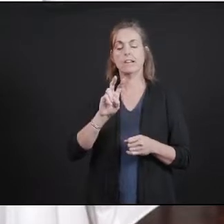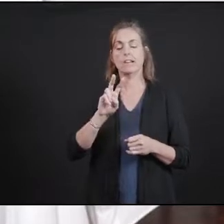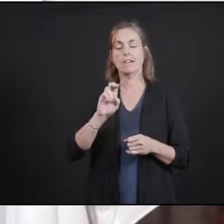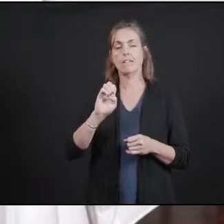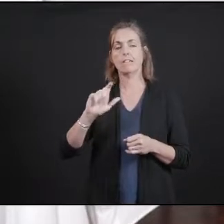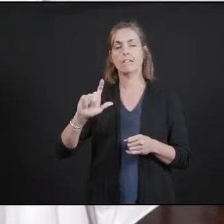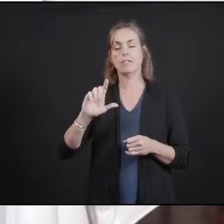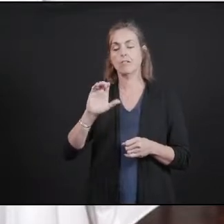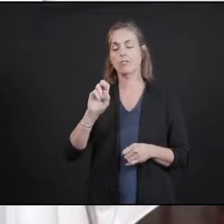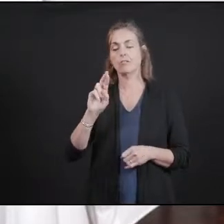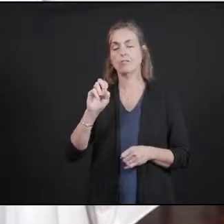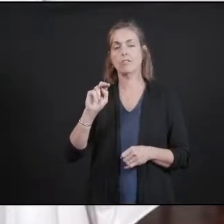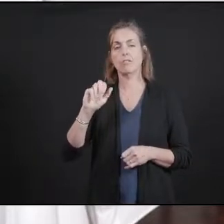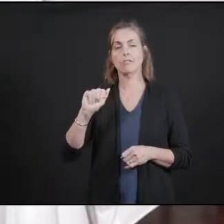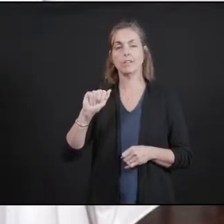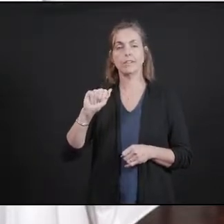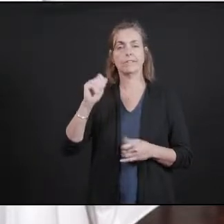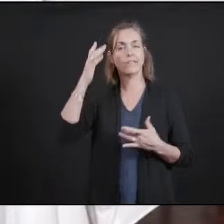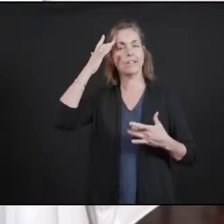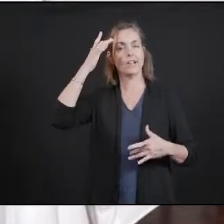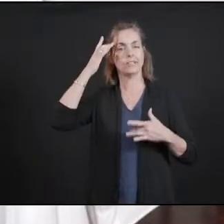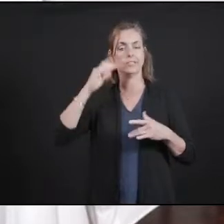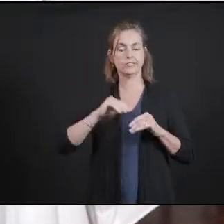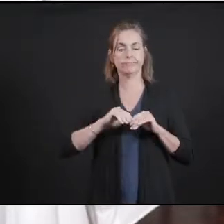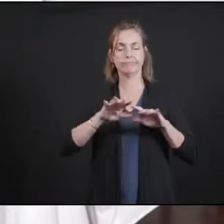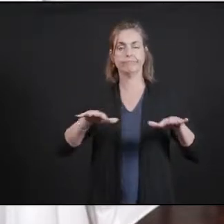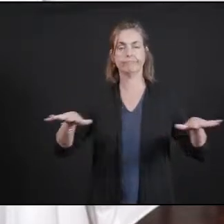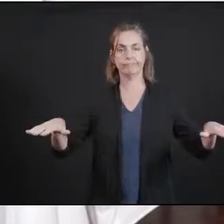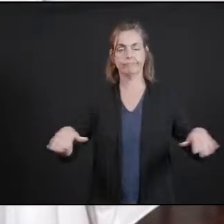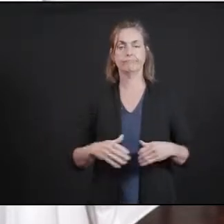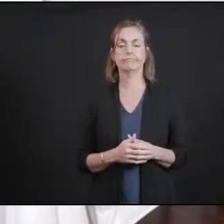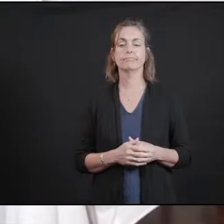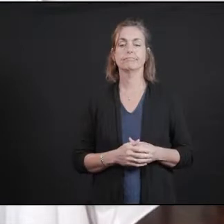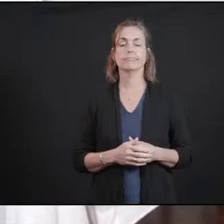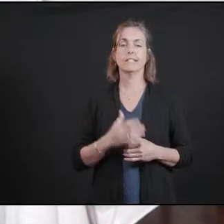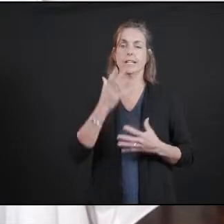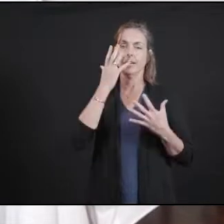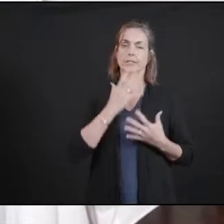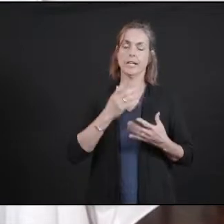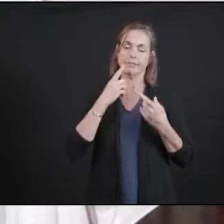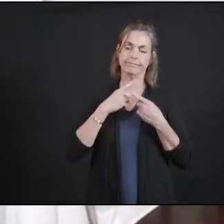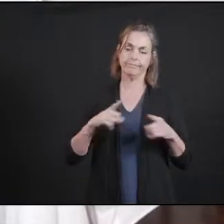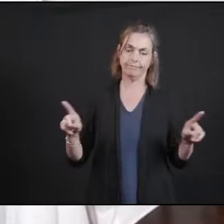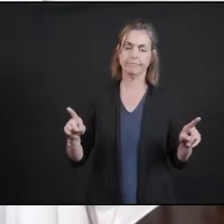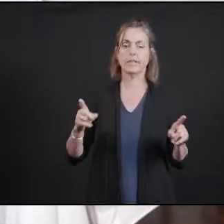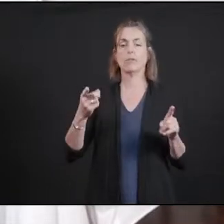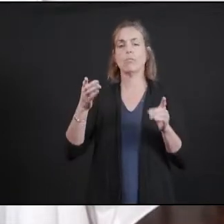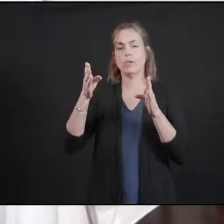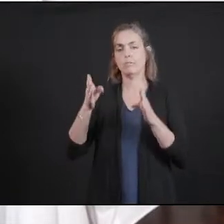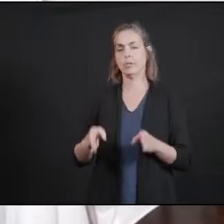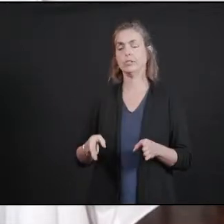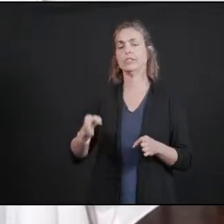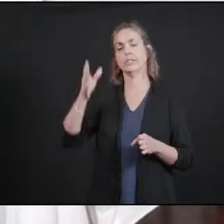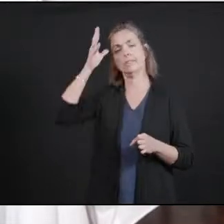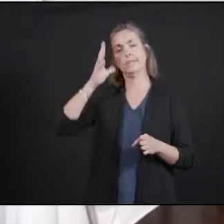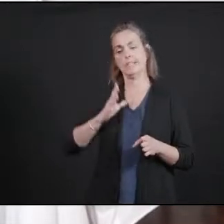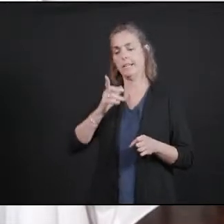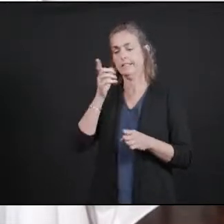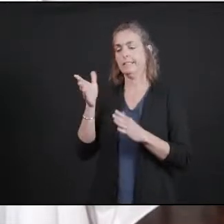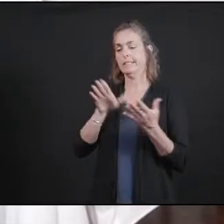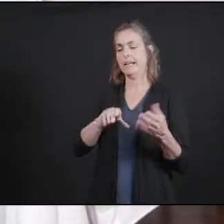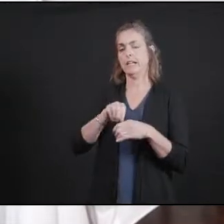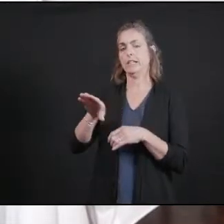I'm saddened to announce that a resident of St. Thomas who died in his home tested positive for COVID-19,